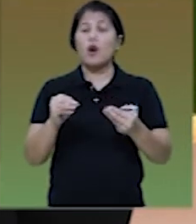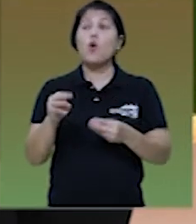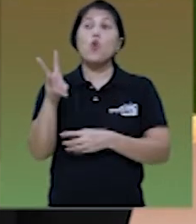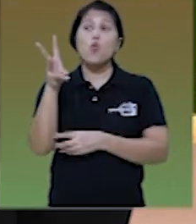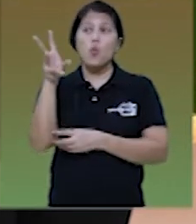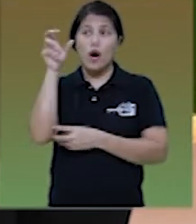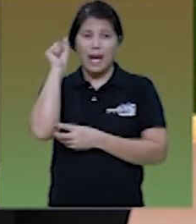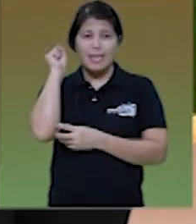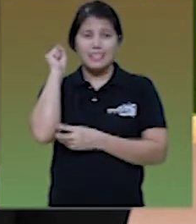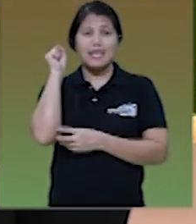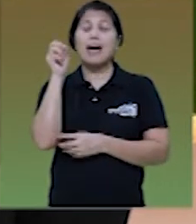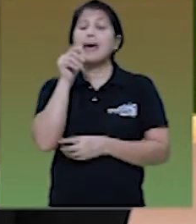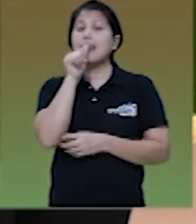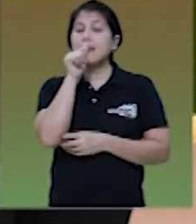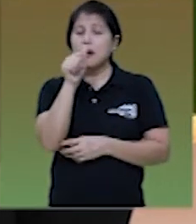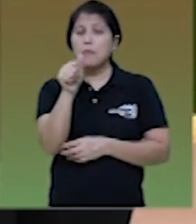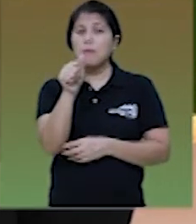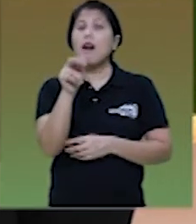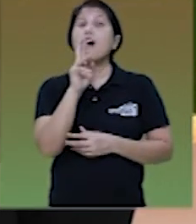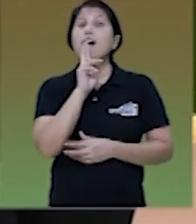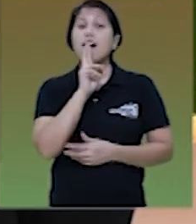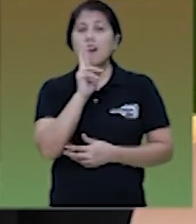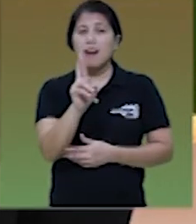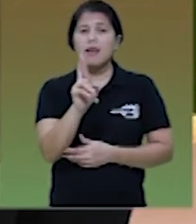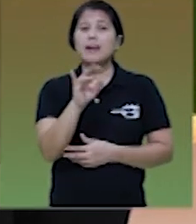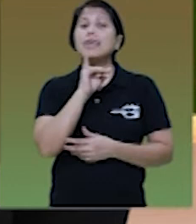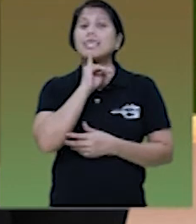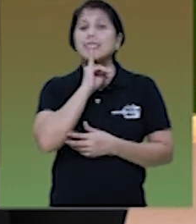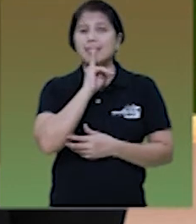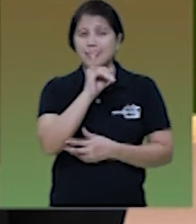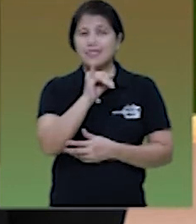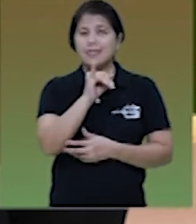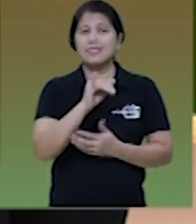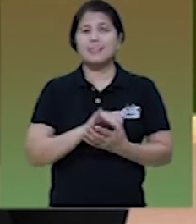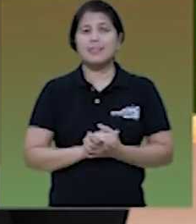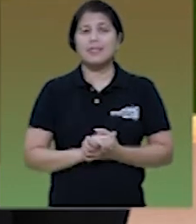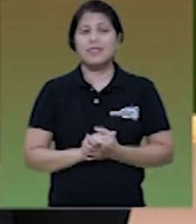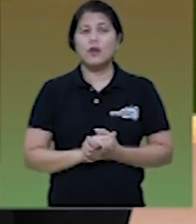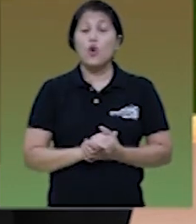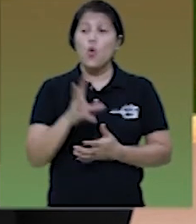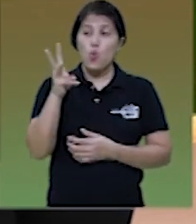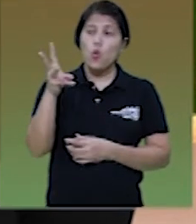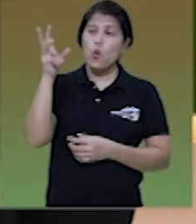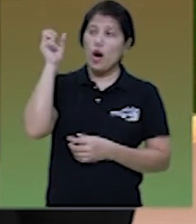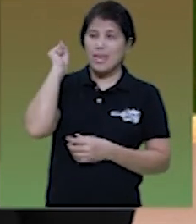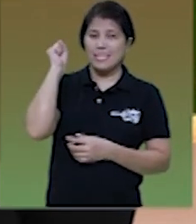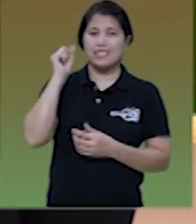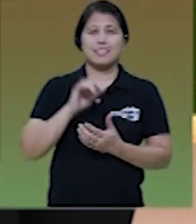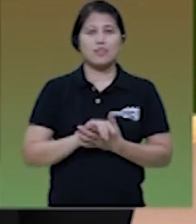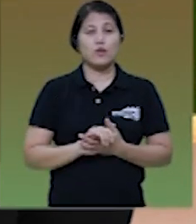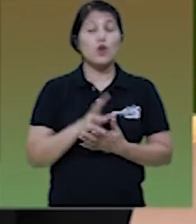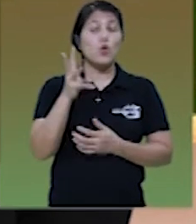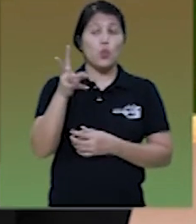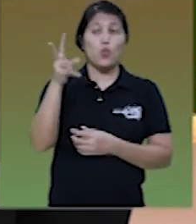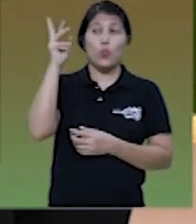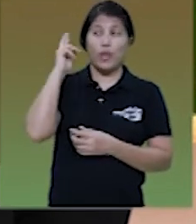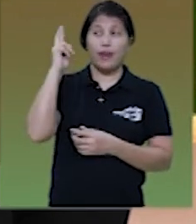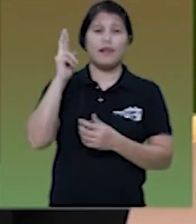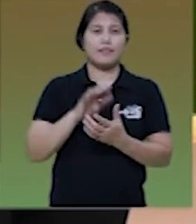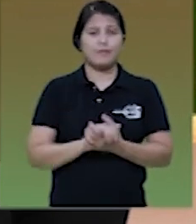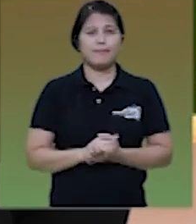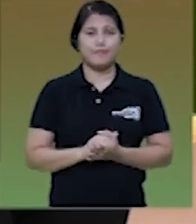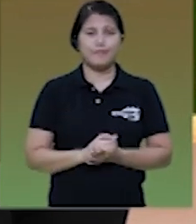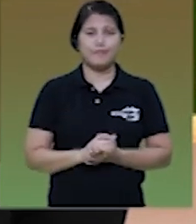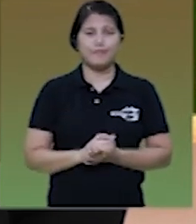was, am, are, is, was, where.